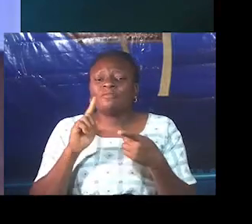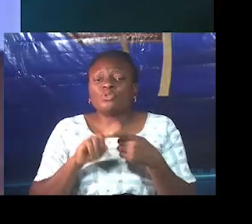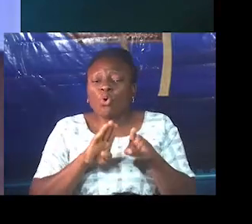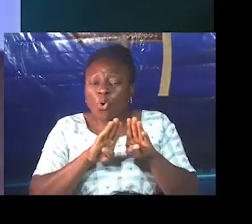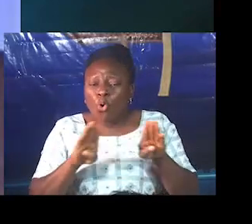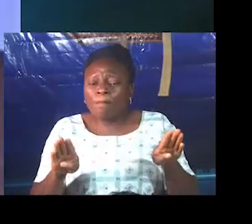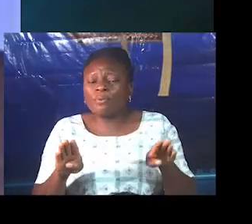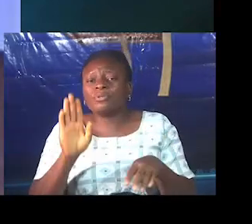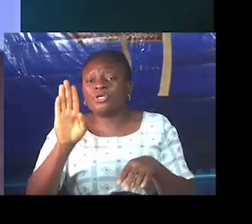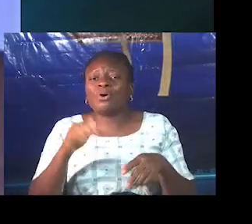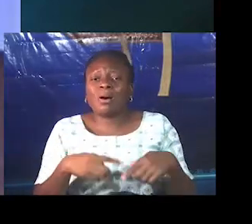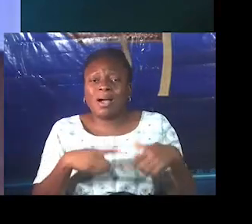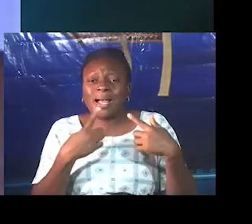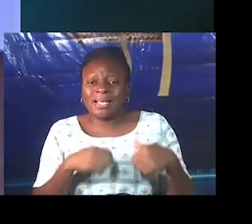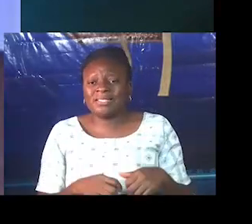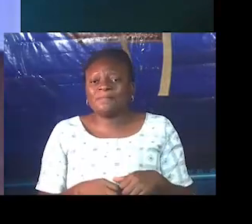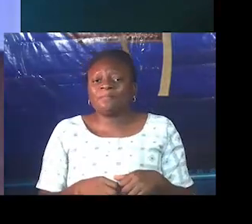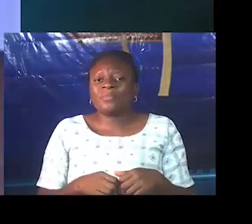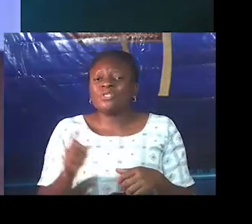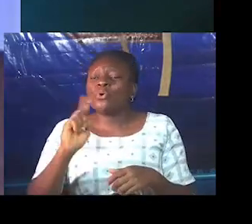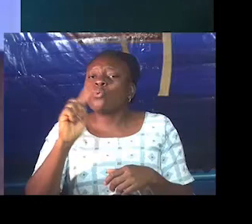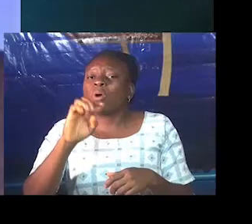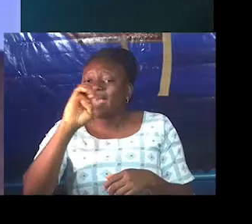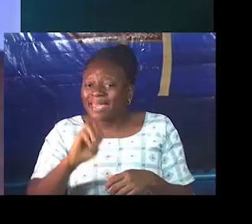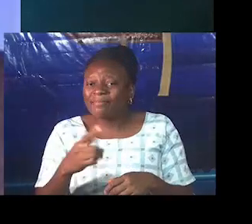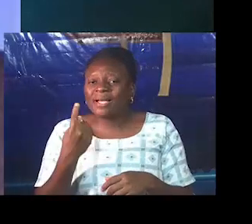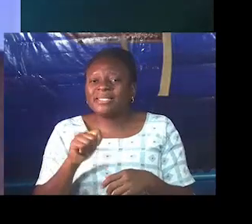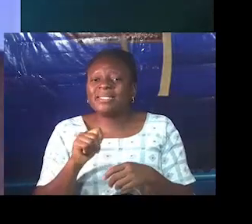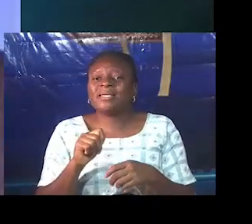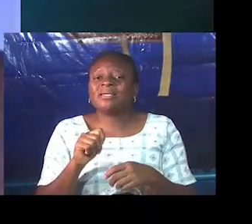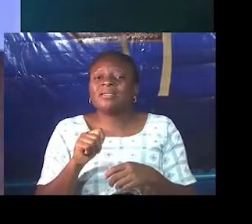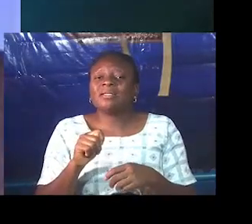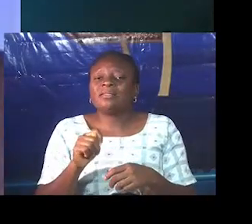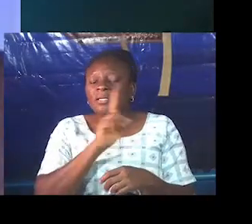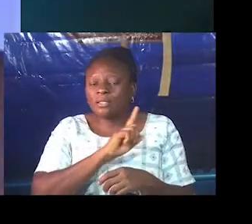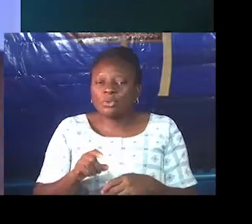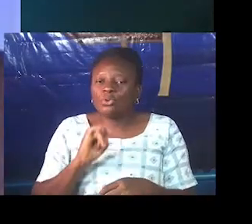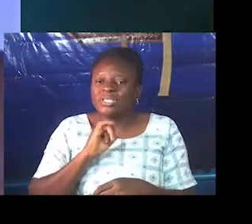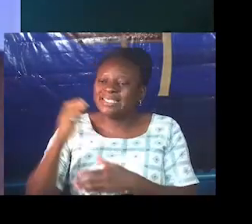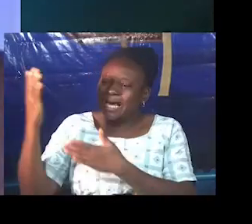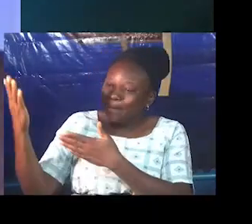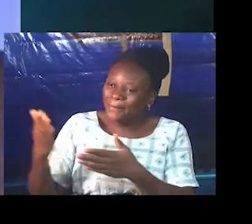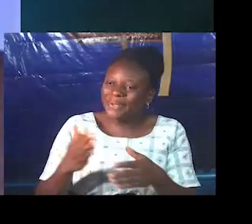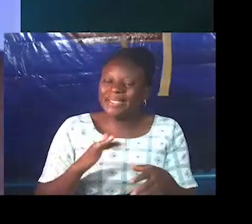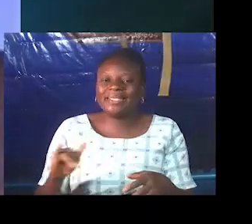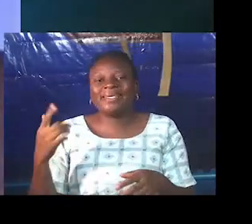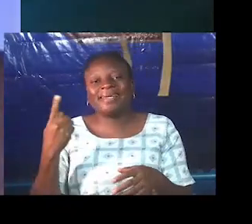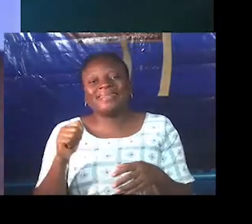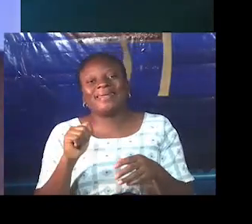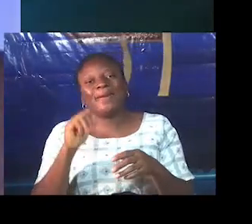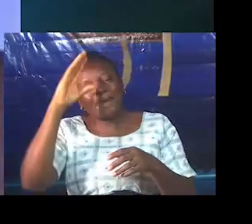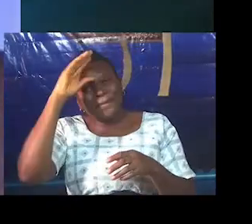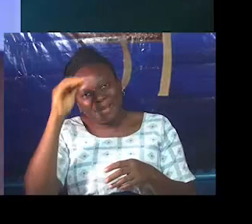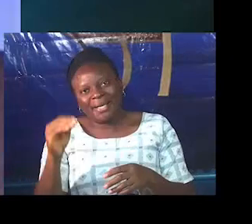from, his nationality, his race, his social status, his educational standard, the Bible says, is